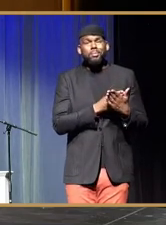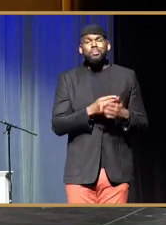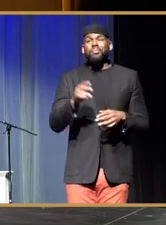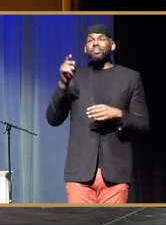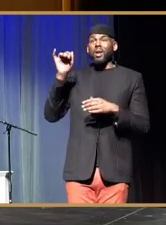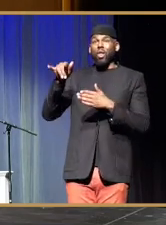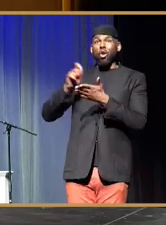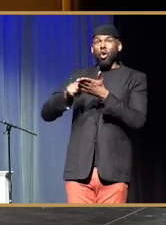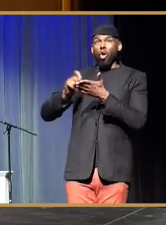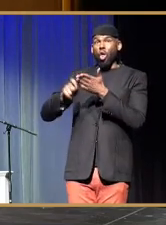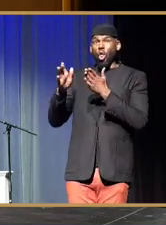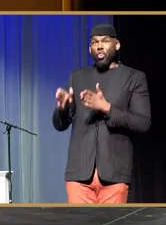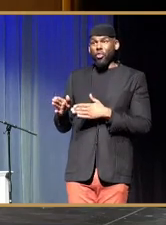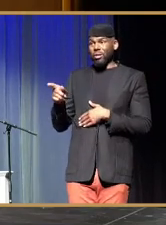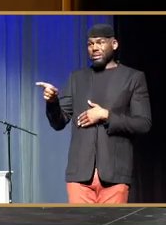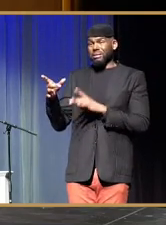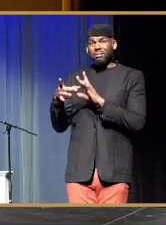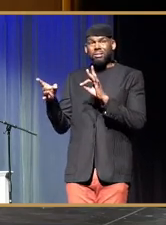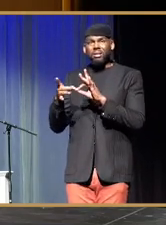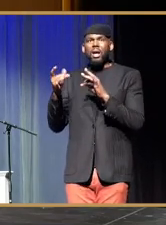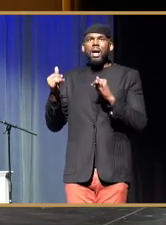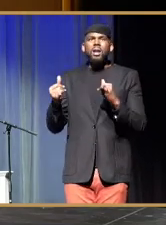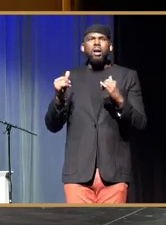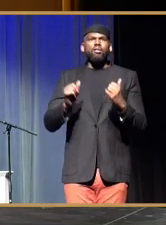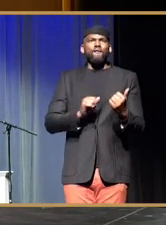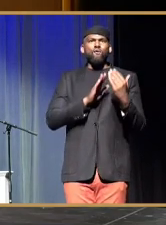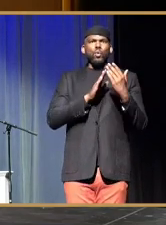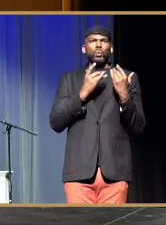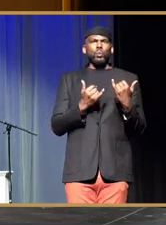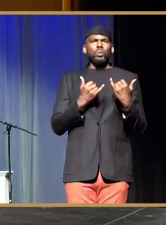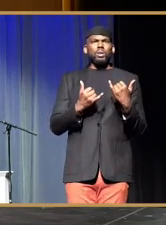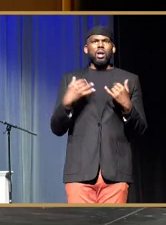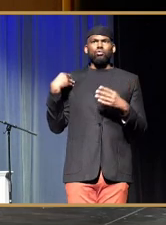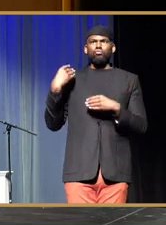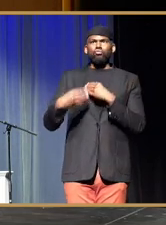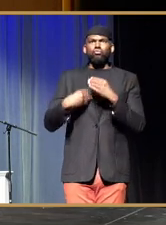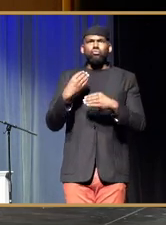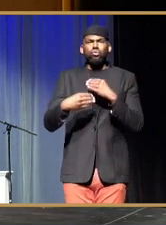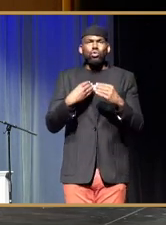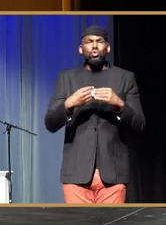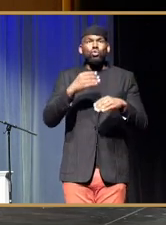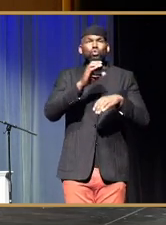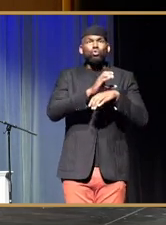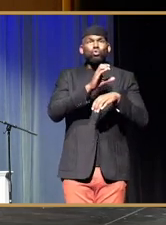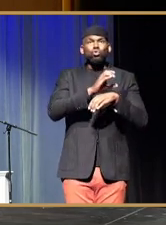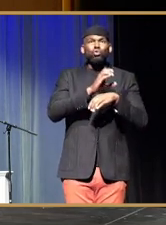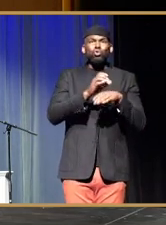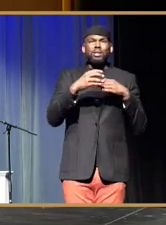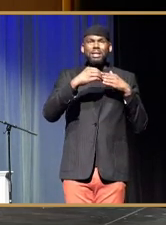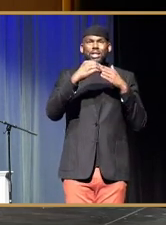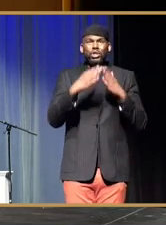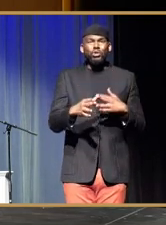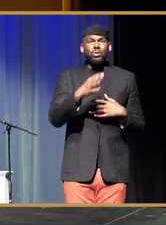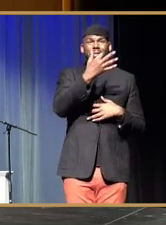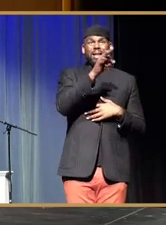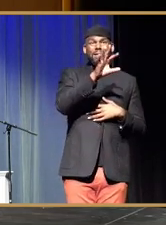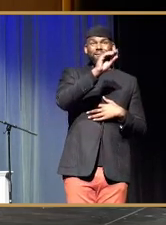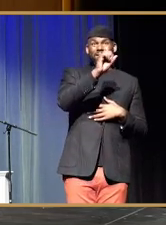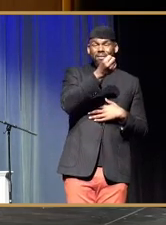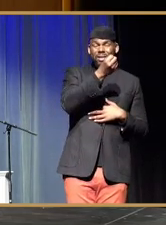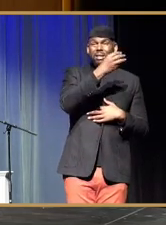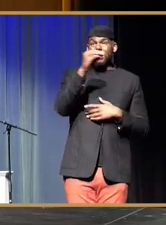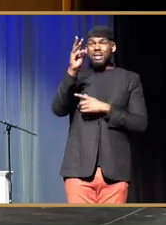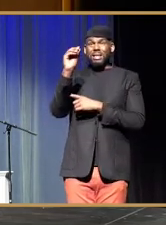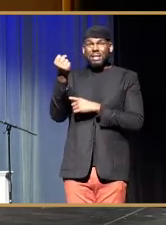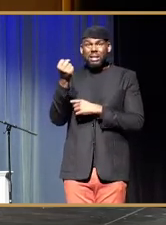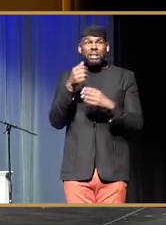McMickle confronts us today as we spotlight a generation of black clergy in the 1950s and 60s who led